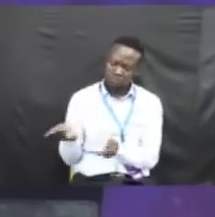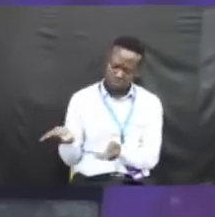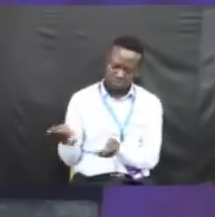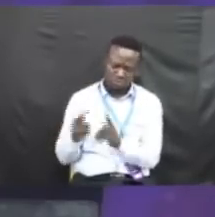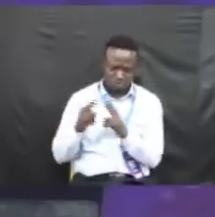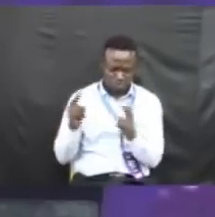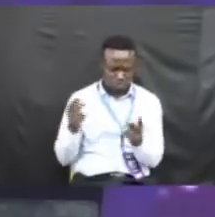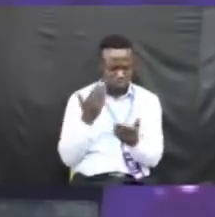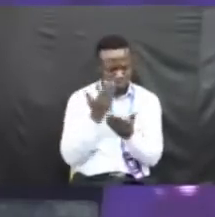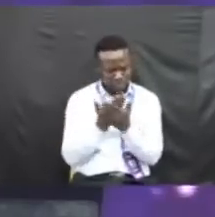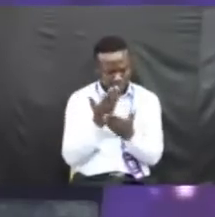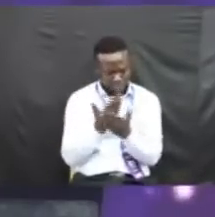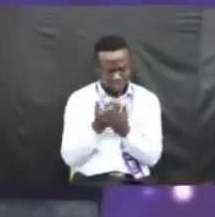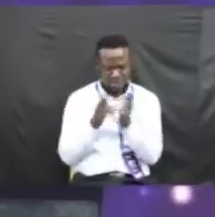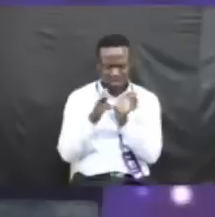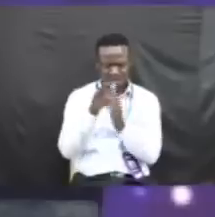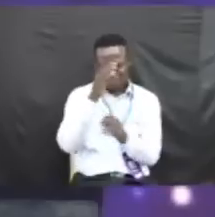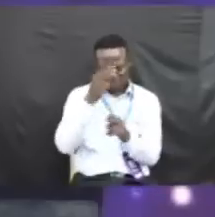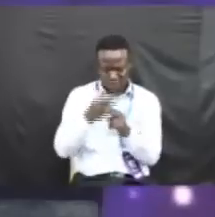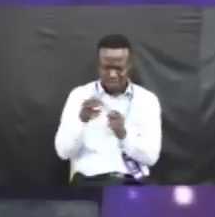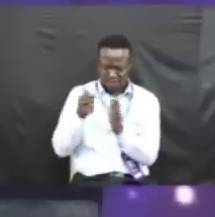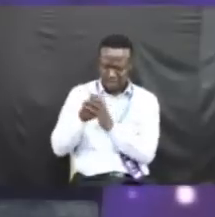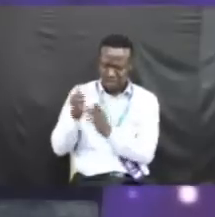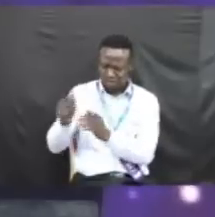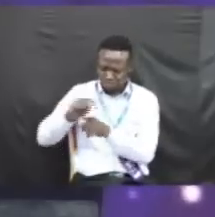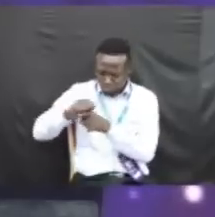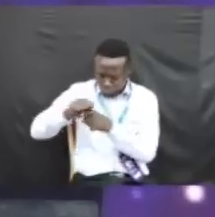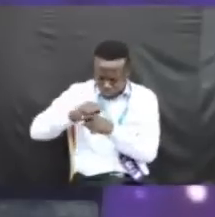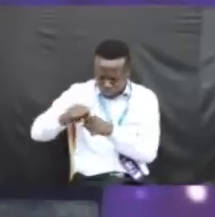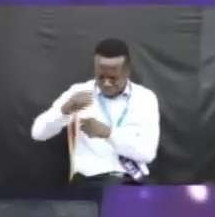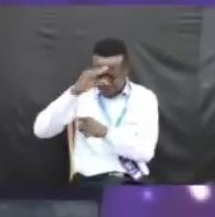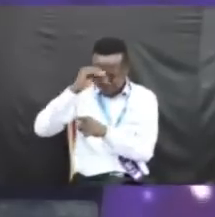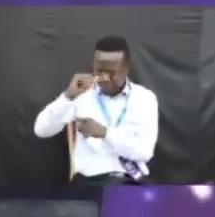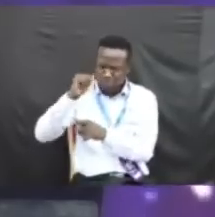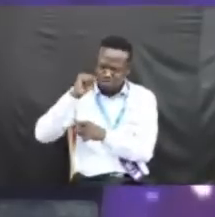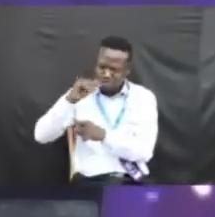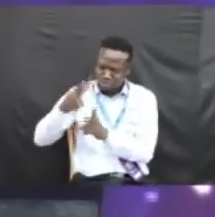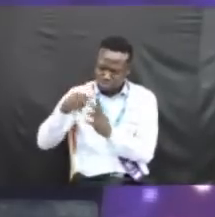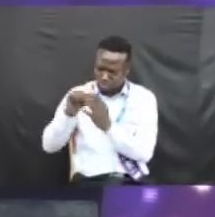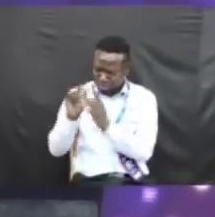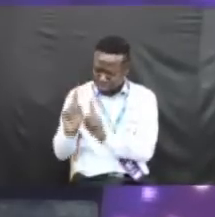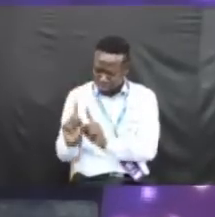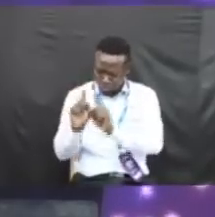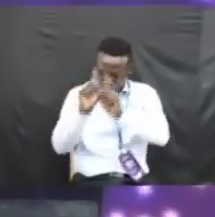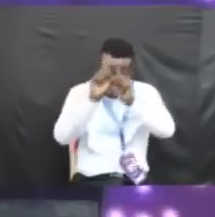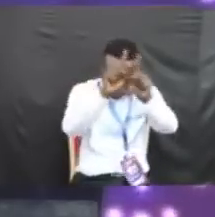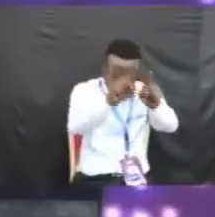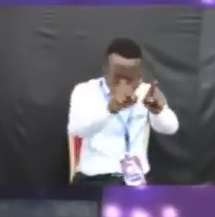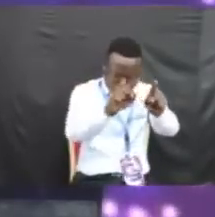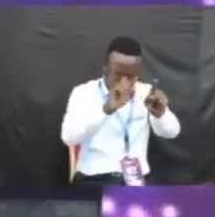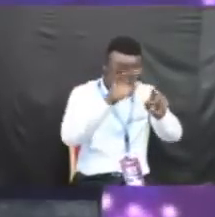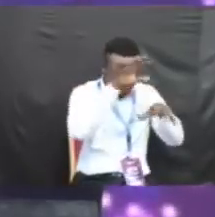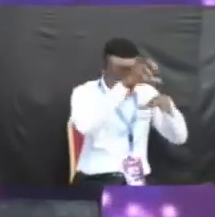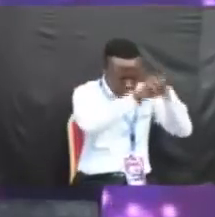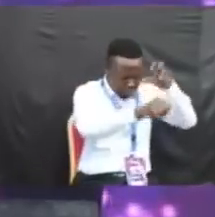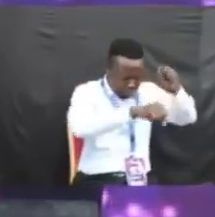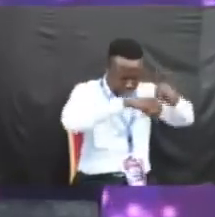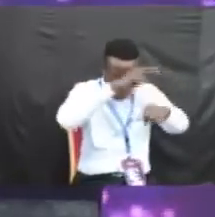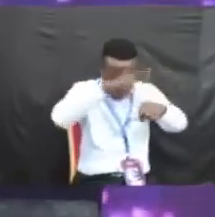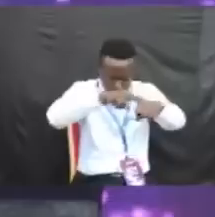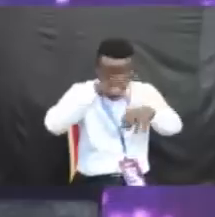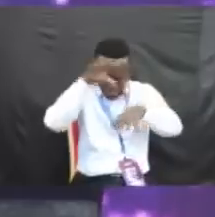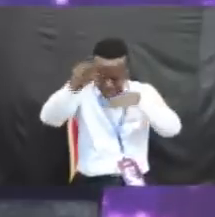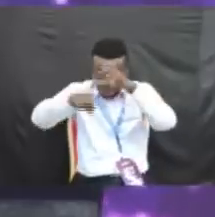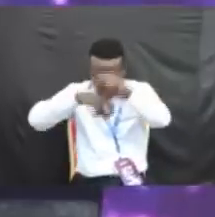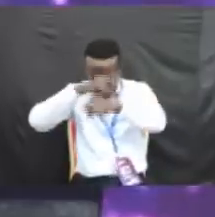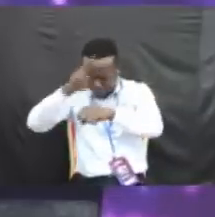pray in Jesus' name that you raise men and women that as we go around possessing the nations that Lord, you will